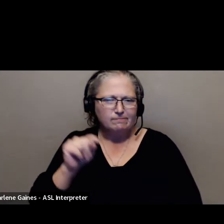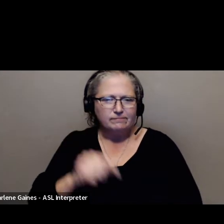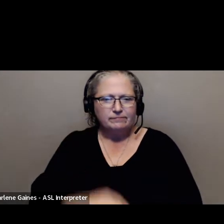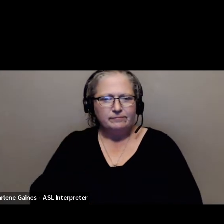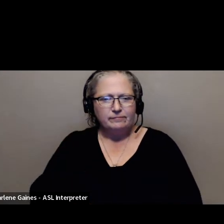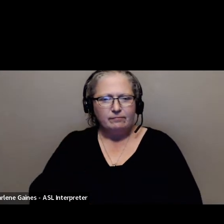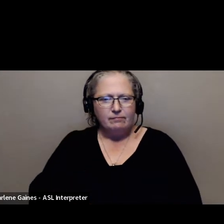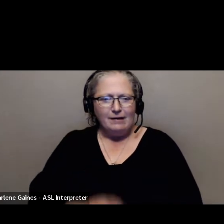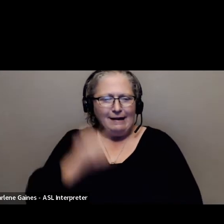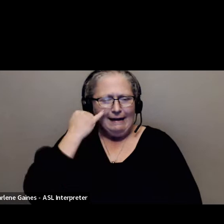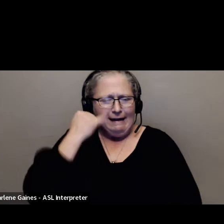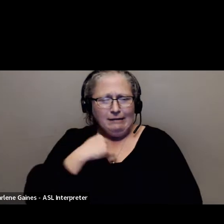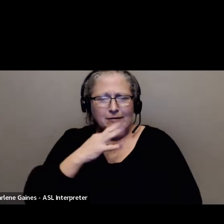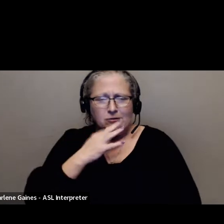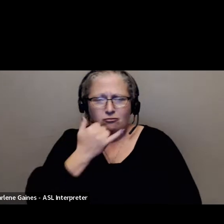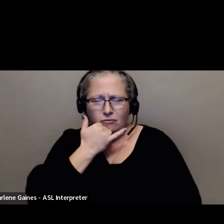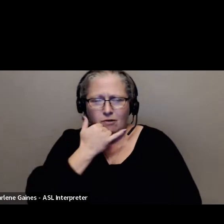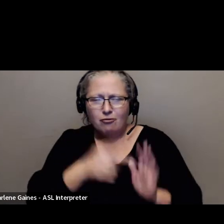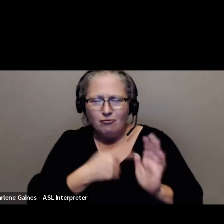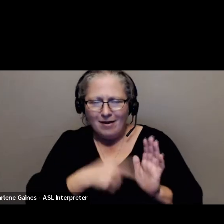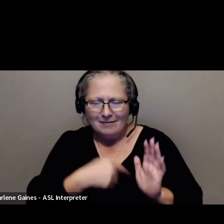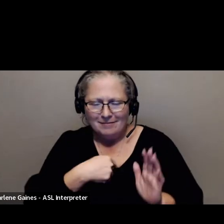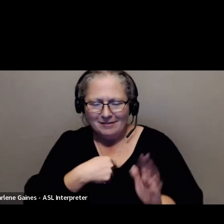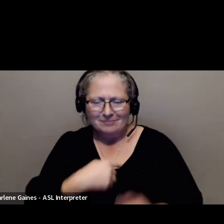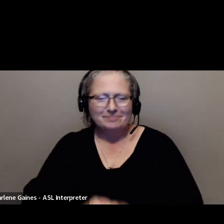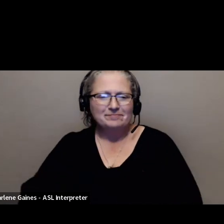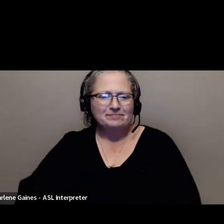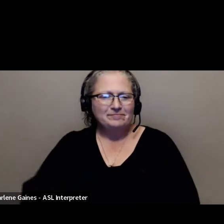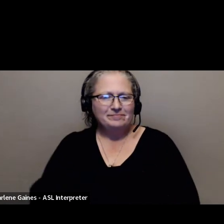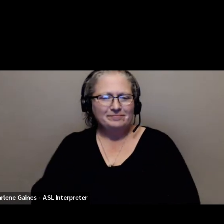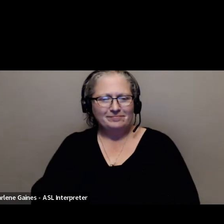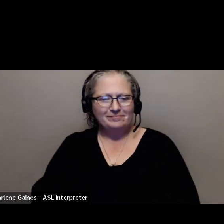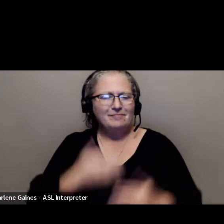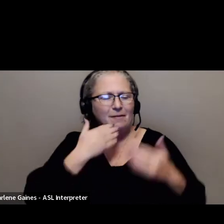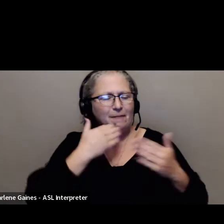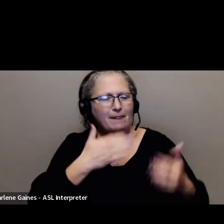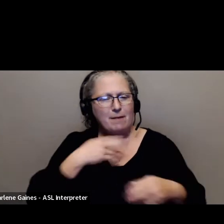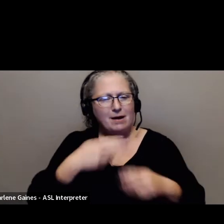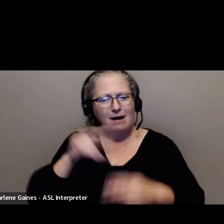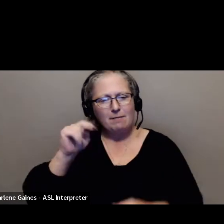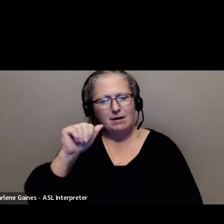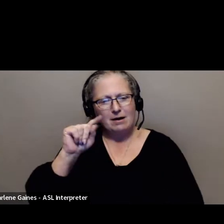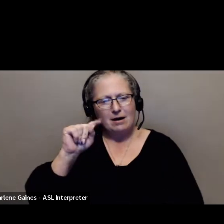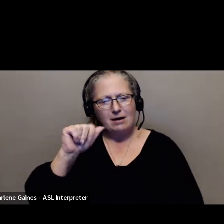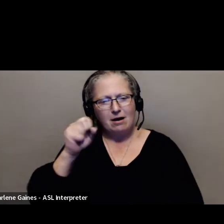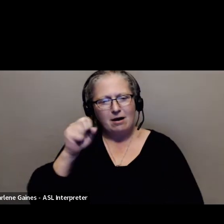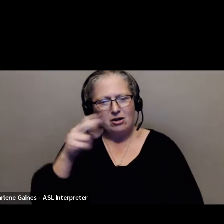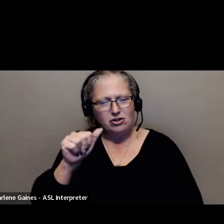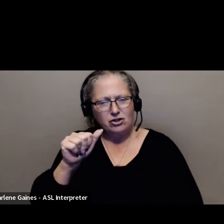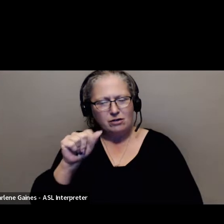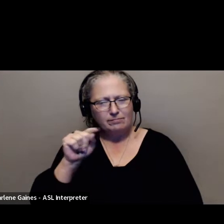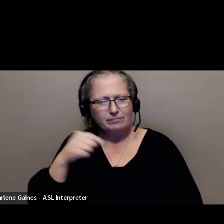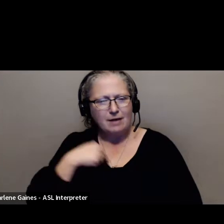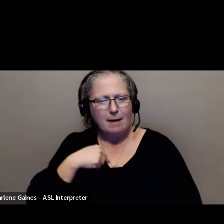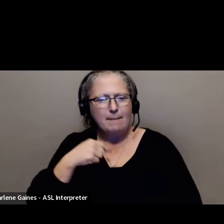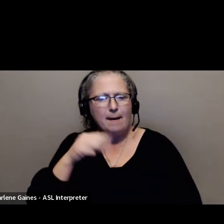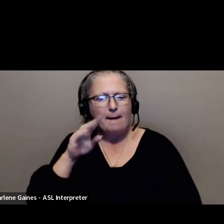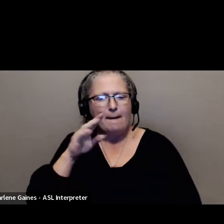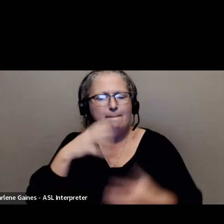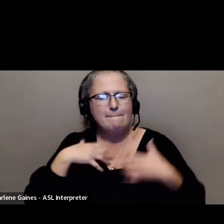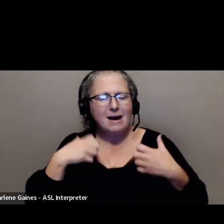Again, please correct me if I didn't get that right. Thank you. My name is Natasha Kihimkar. I'm a Bearcat mom.